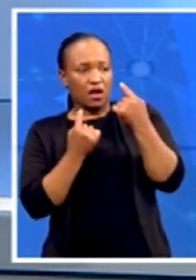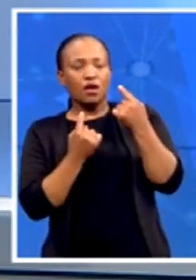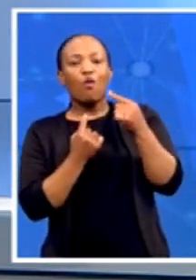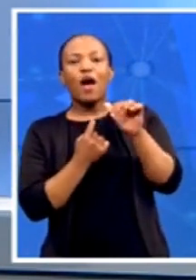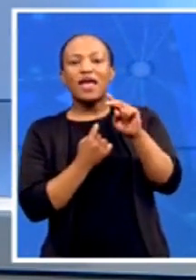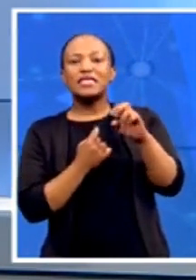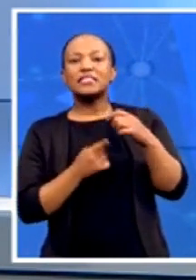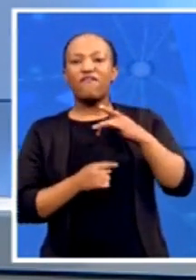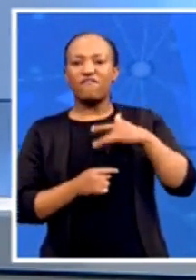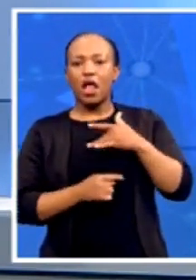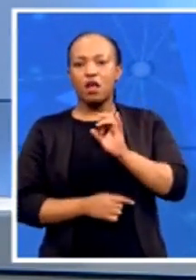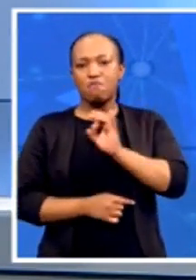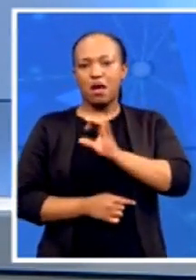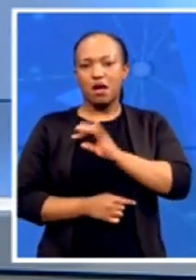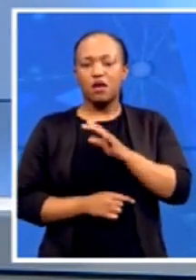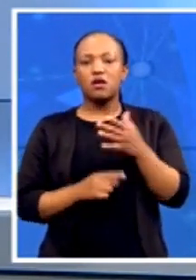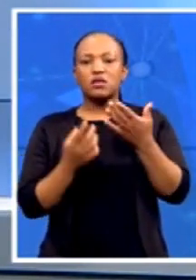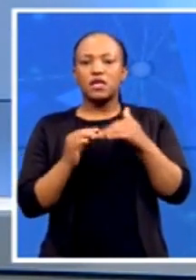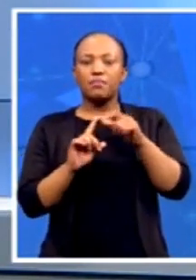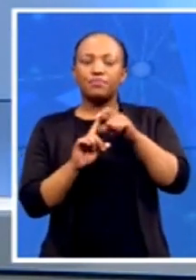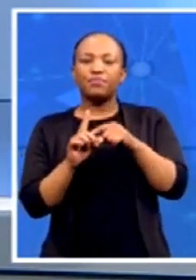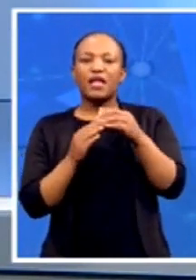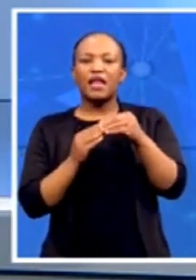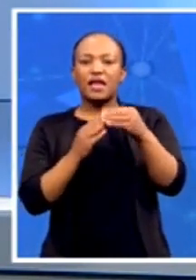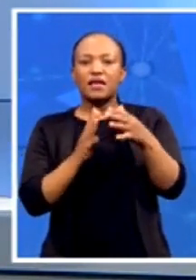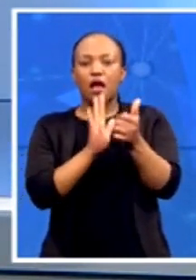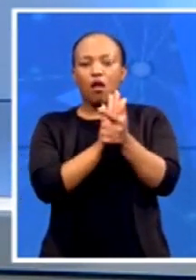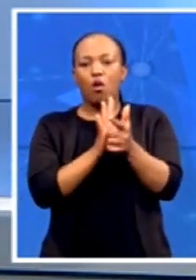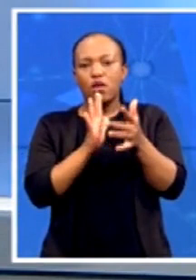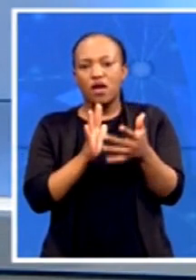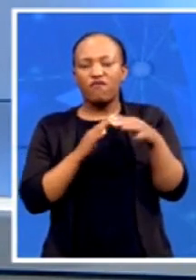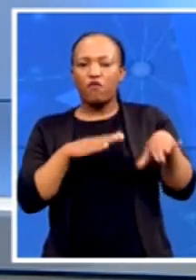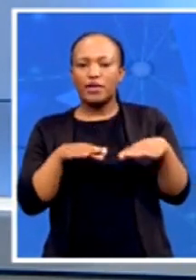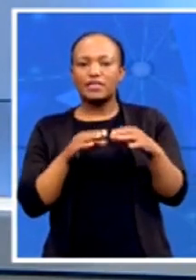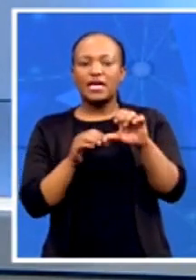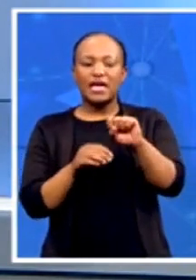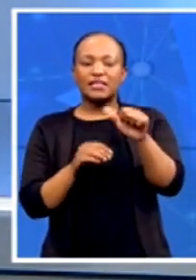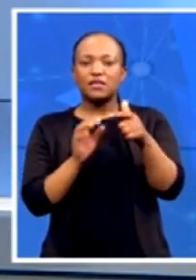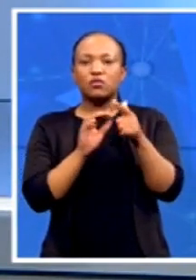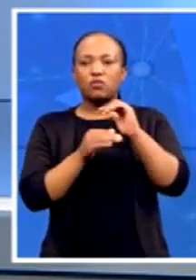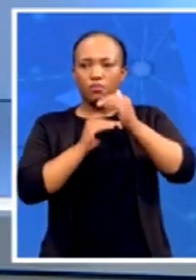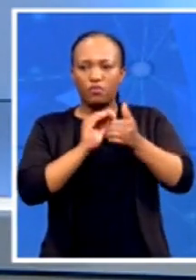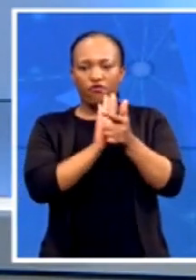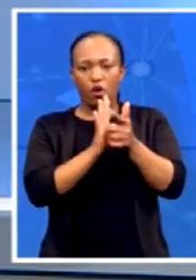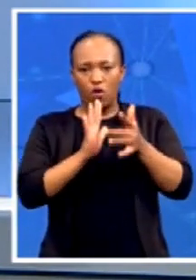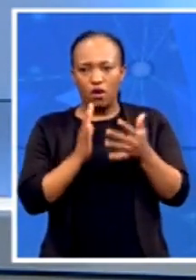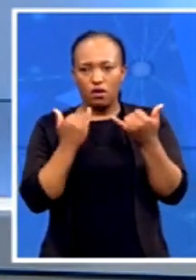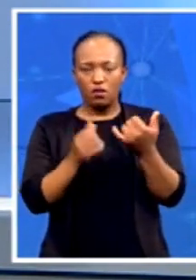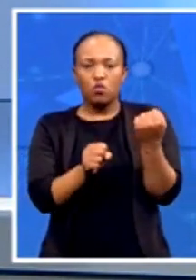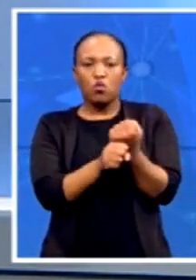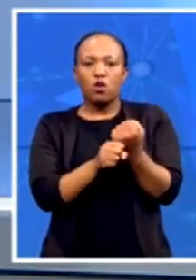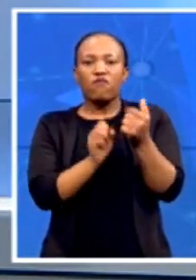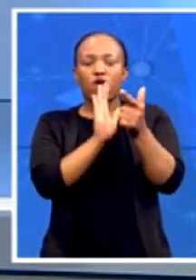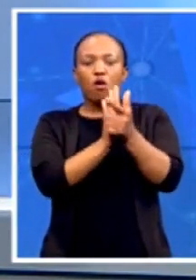as lead attorney in Action SA's legal application to the Electoral Court, working with Advocate Debogo Raikane and Adila